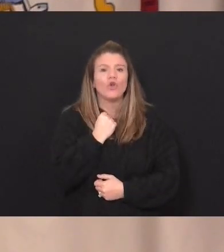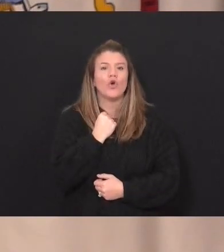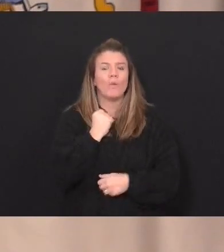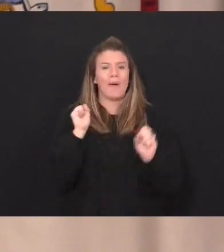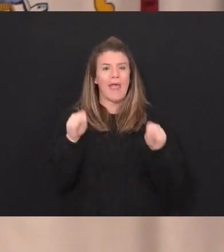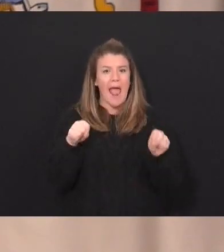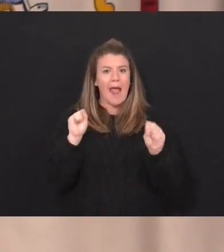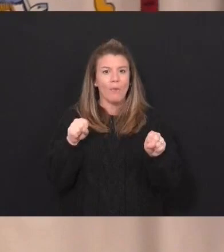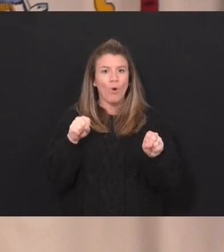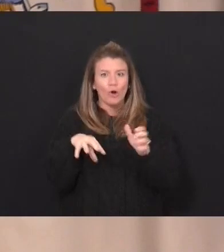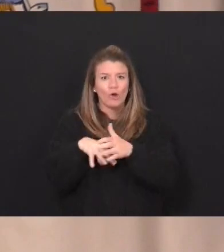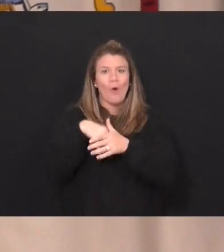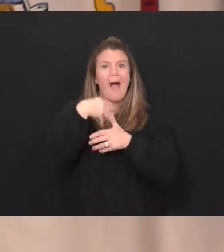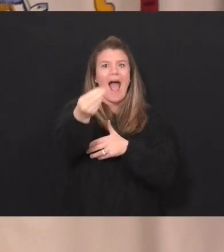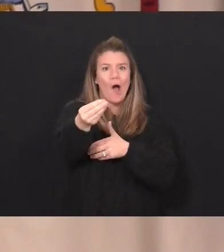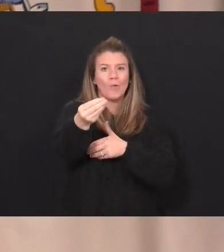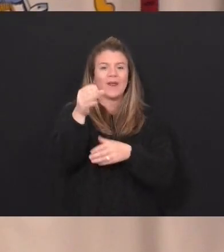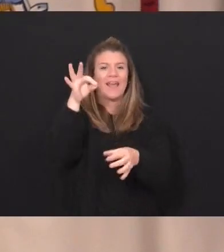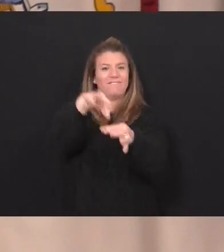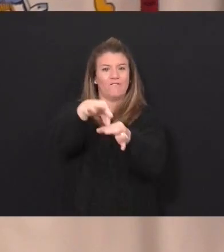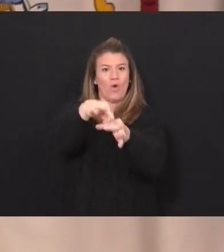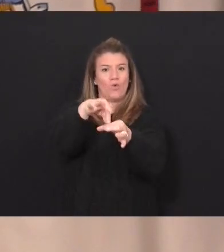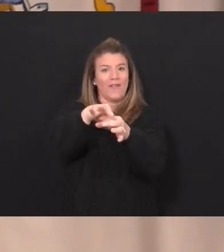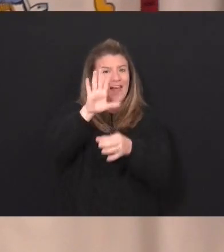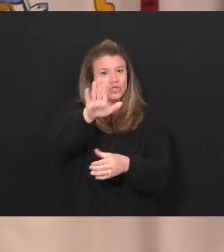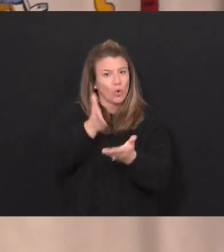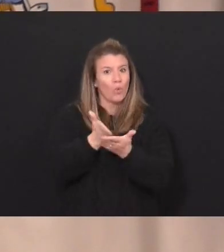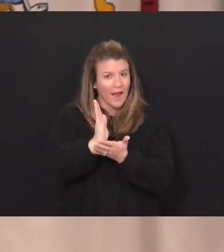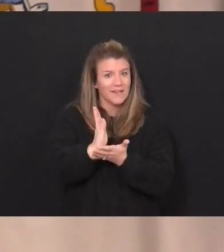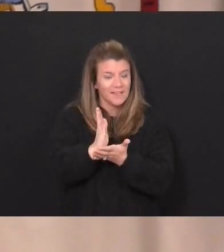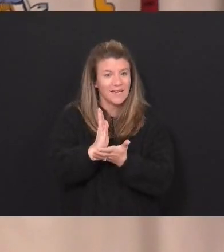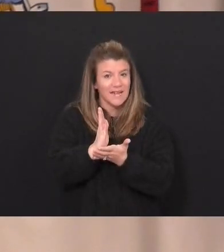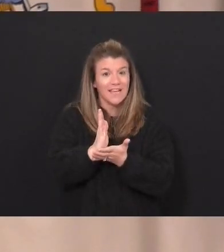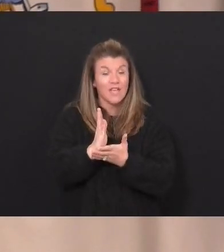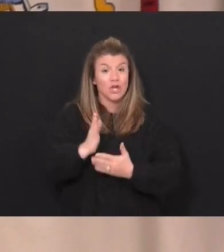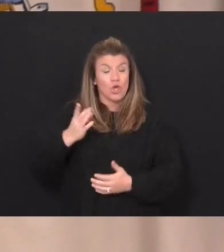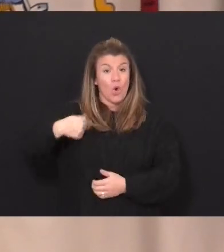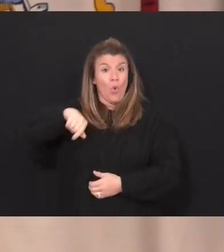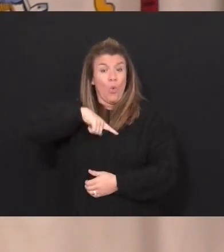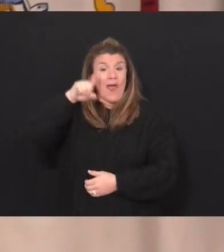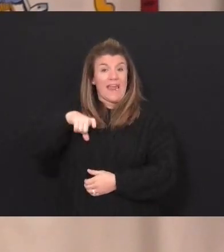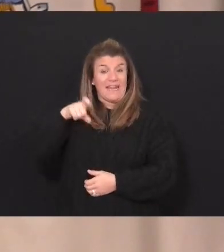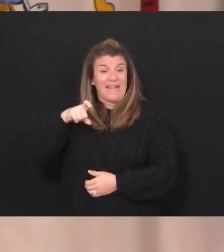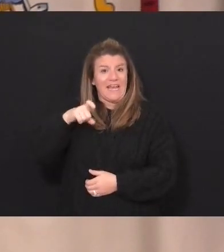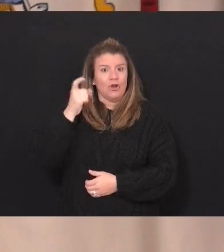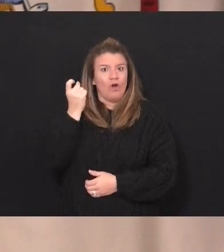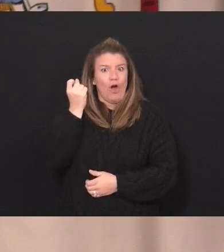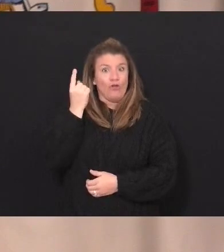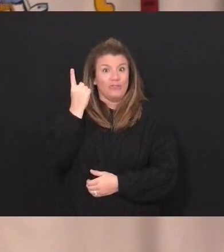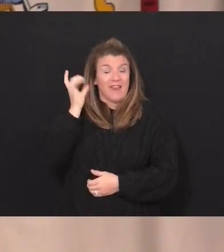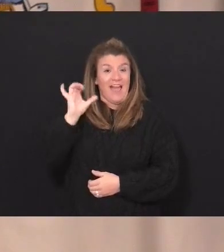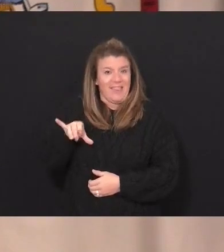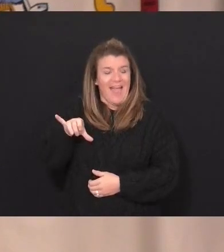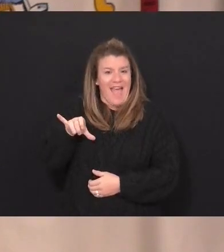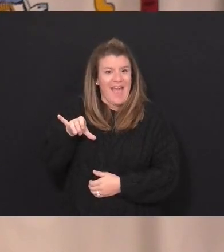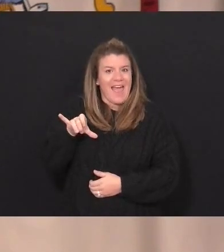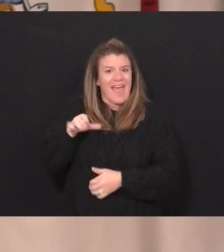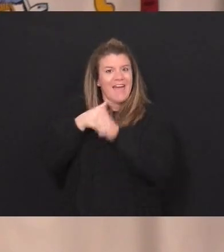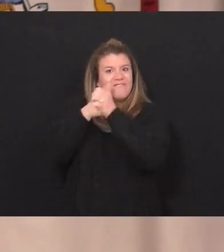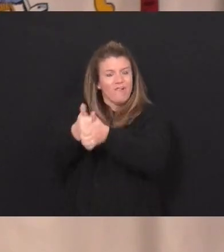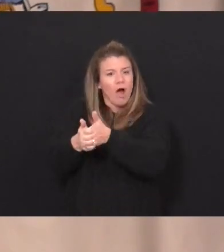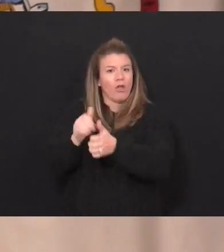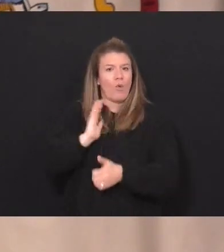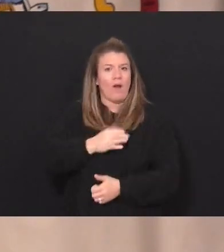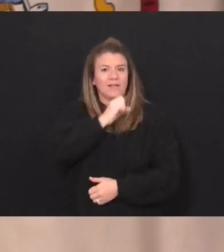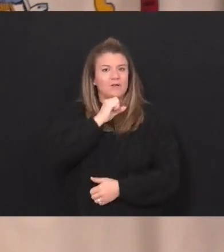being able to vote. And all of our people should take an additional advice from our seniors, because I'm sure